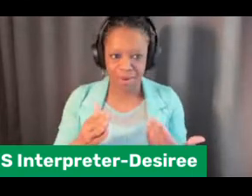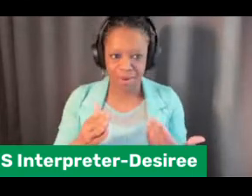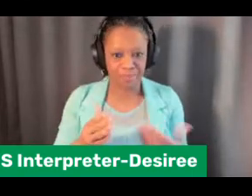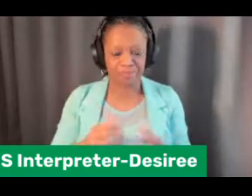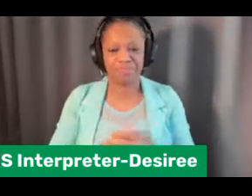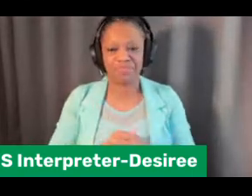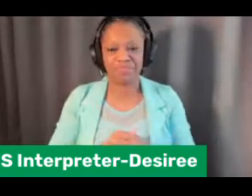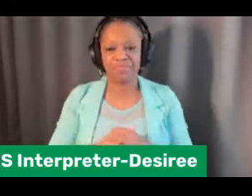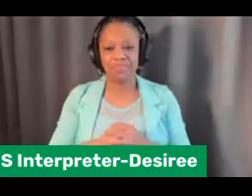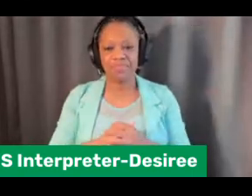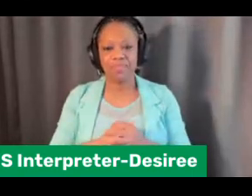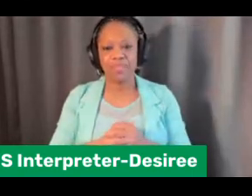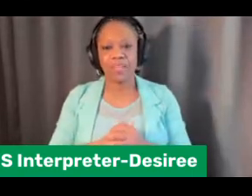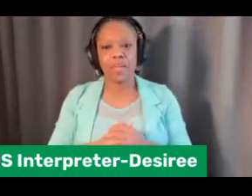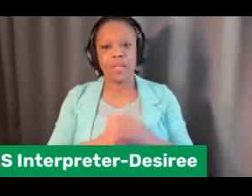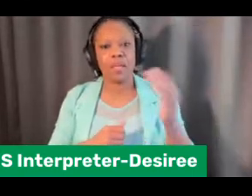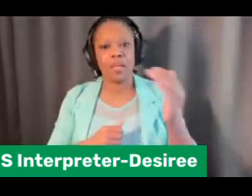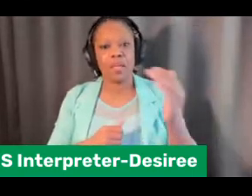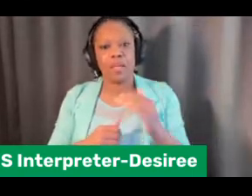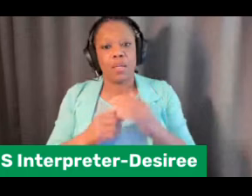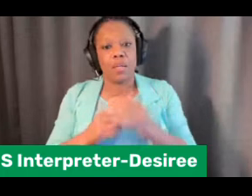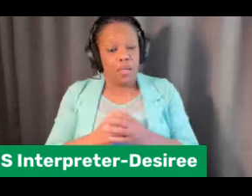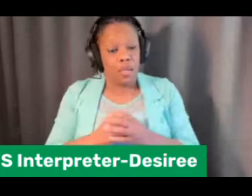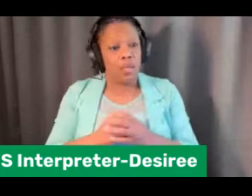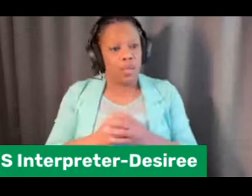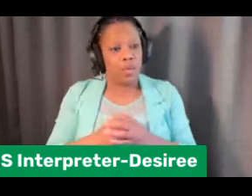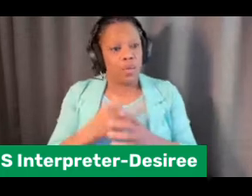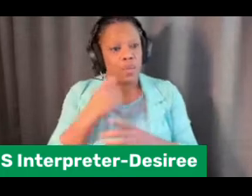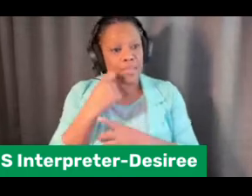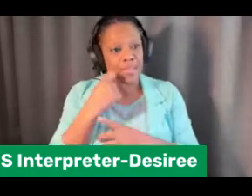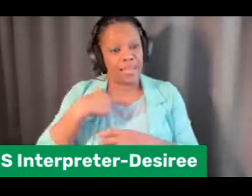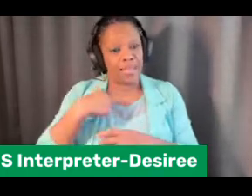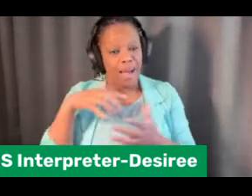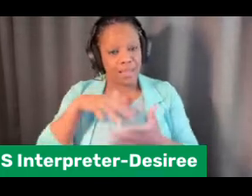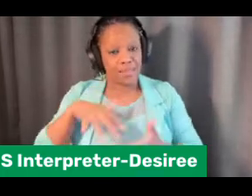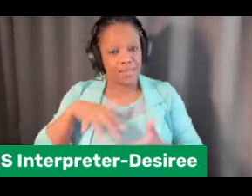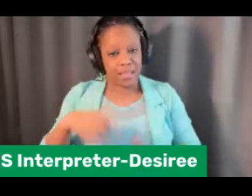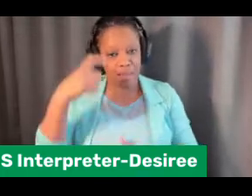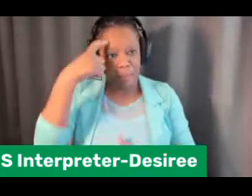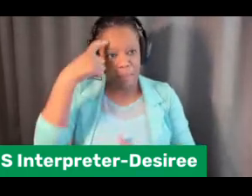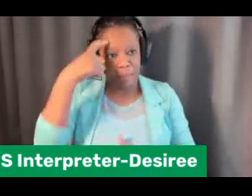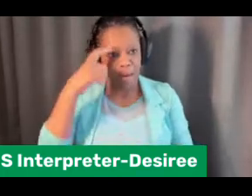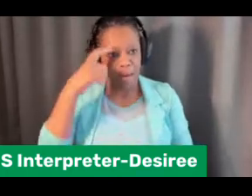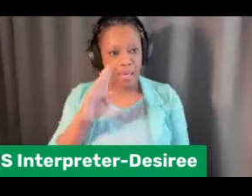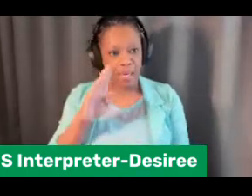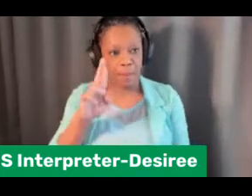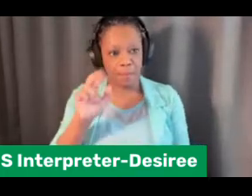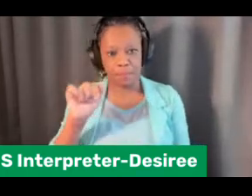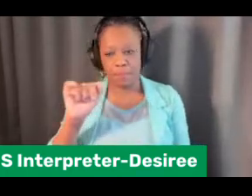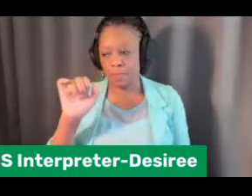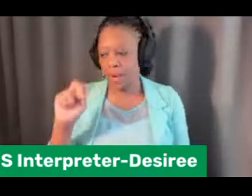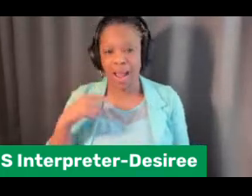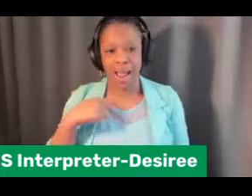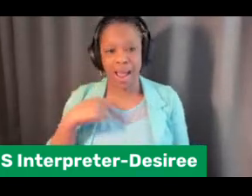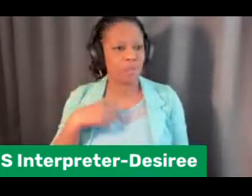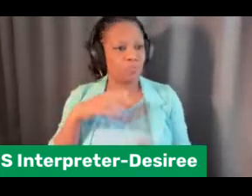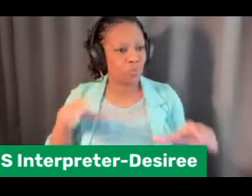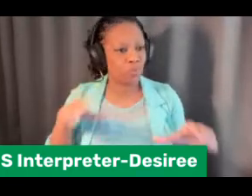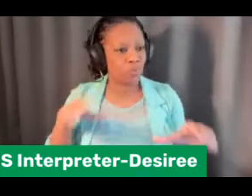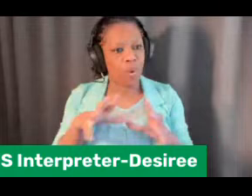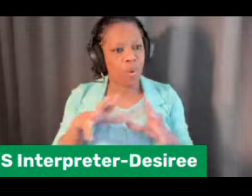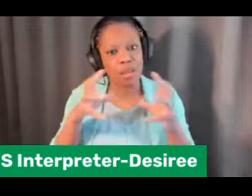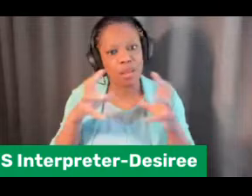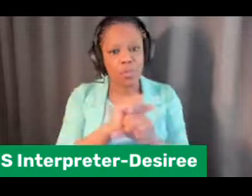Over the past couple of years, I've also been studying the brain pretty deeply. I do a lot of work on trauma and healing, and I've started to